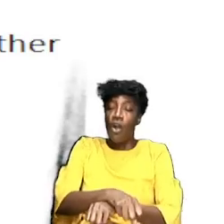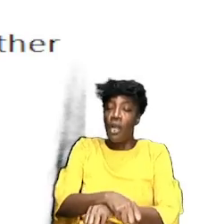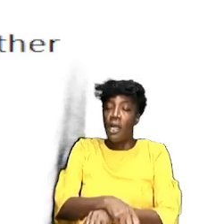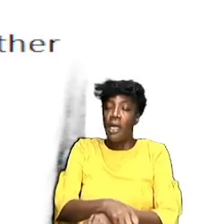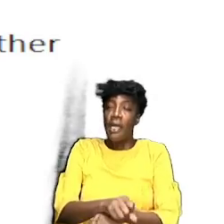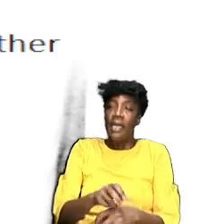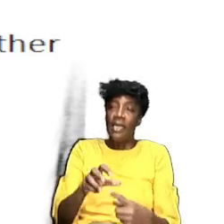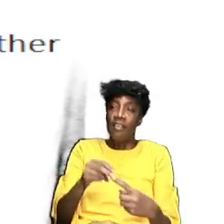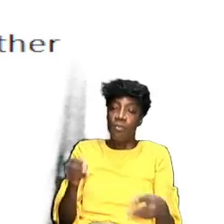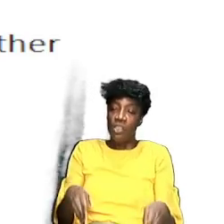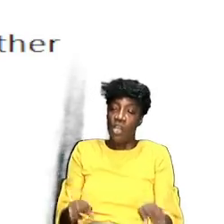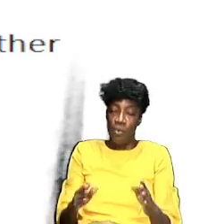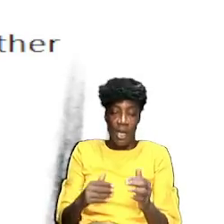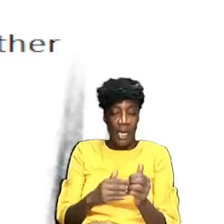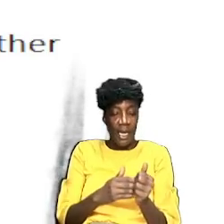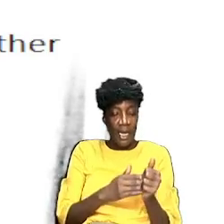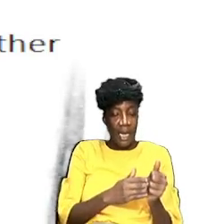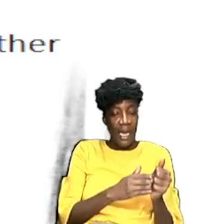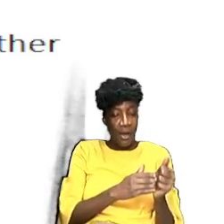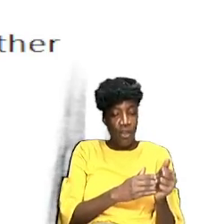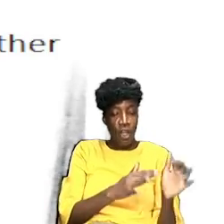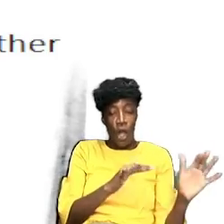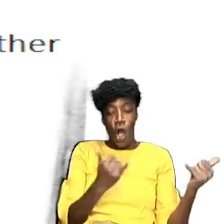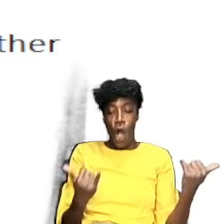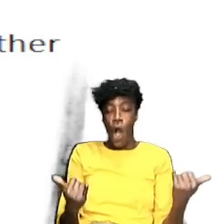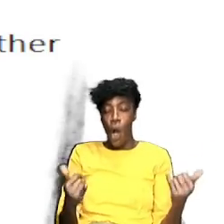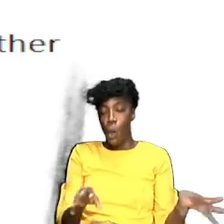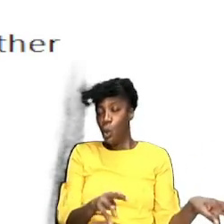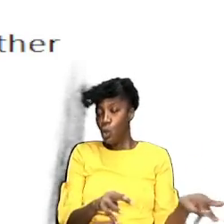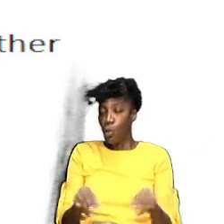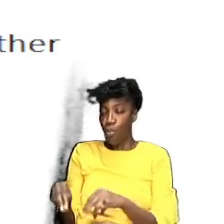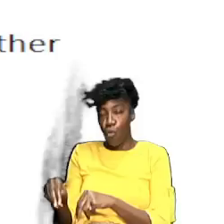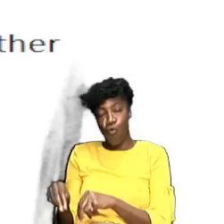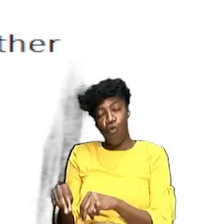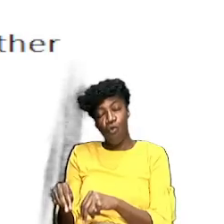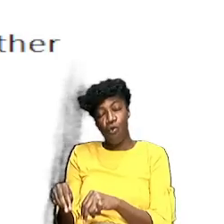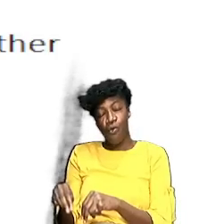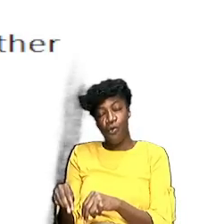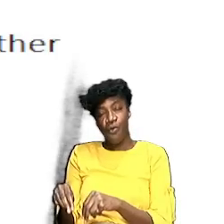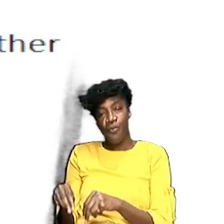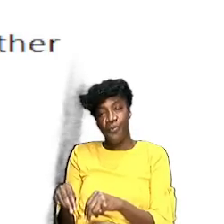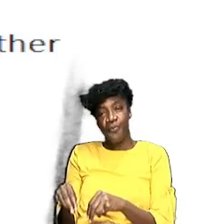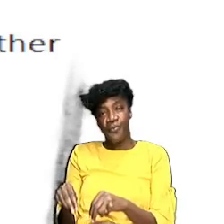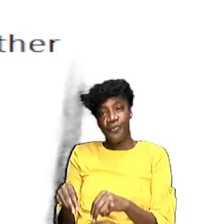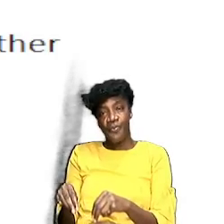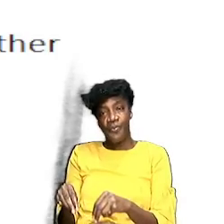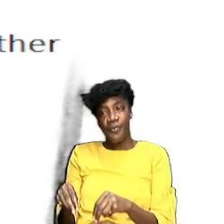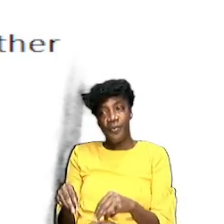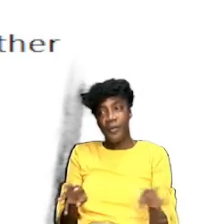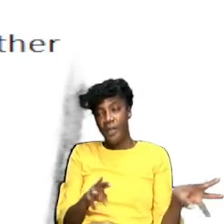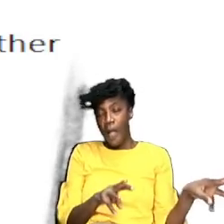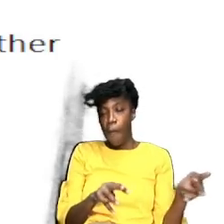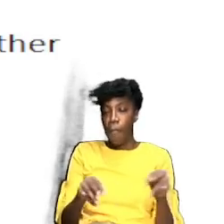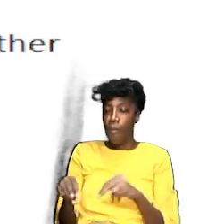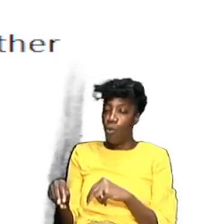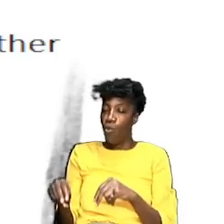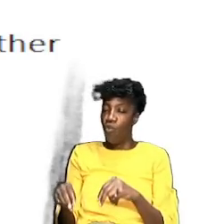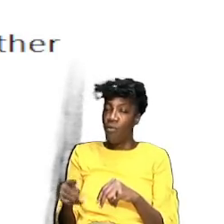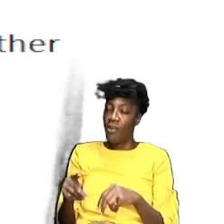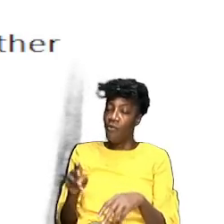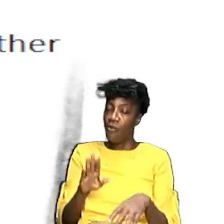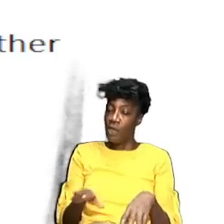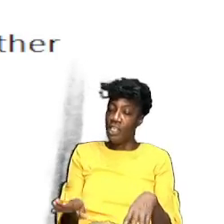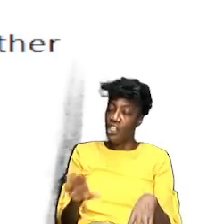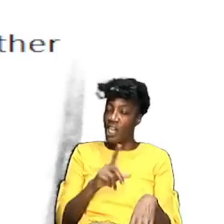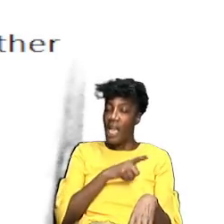it actually guides us in terms of how we should move. It allows flexible, as it were, movement for the child